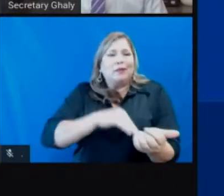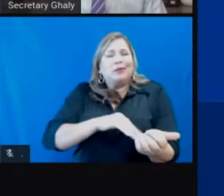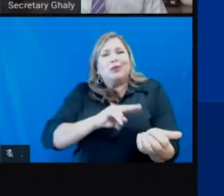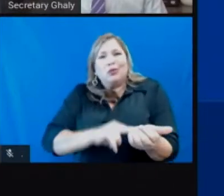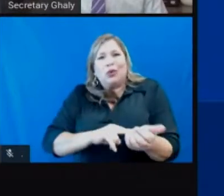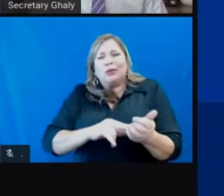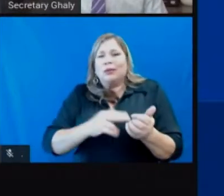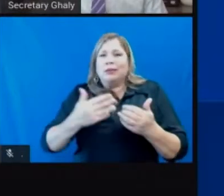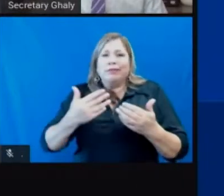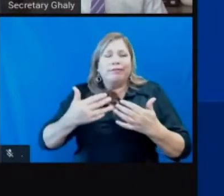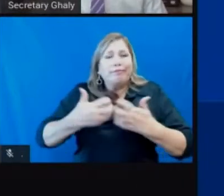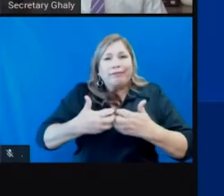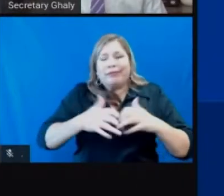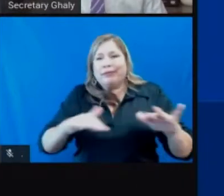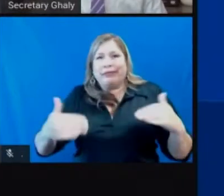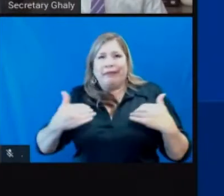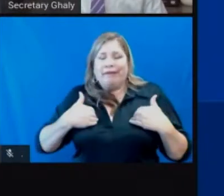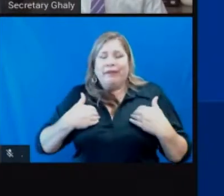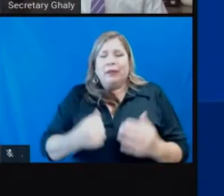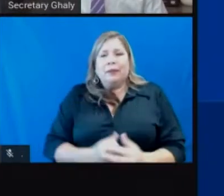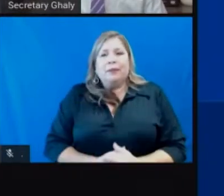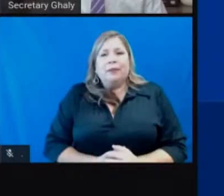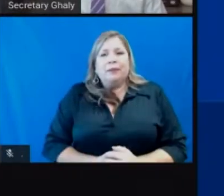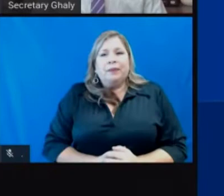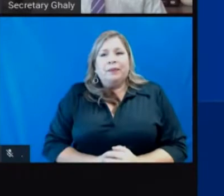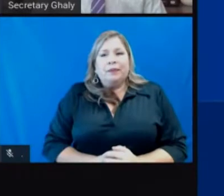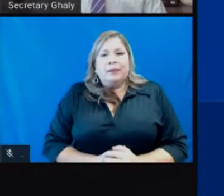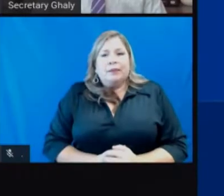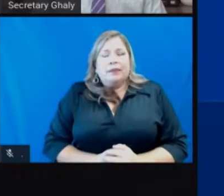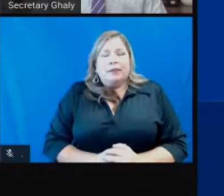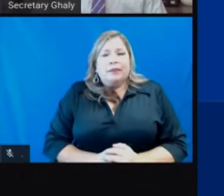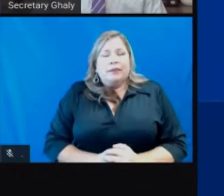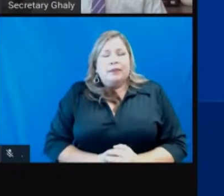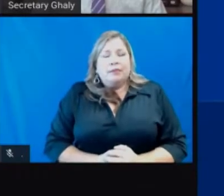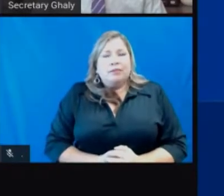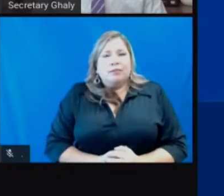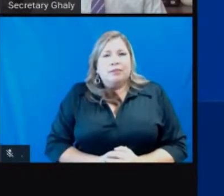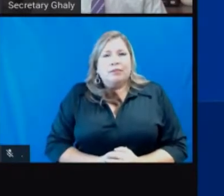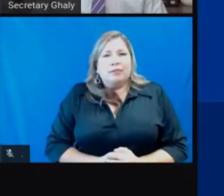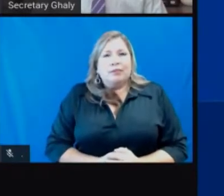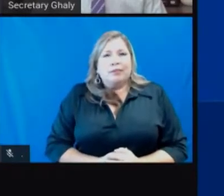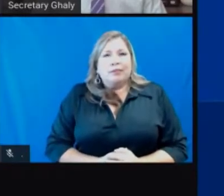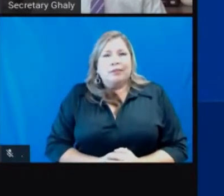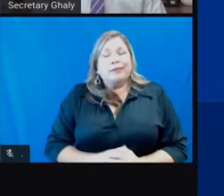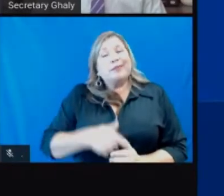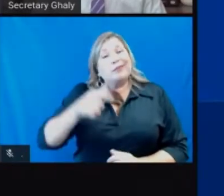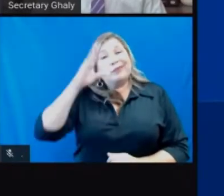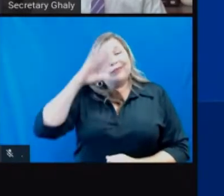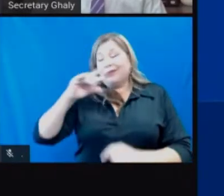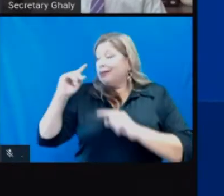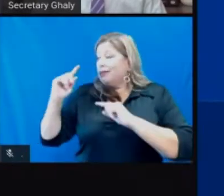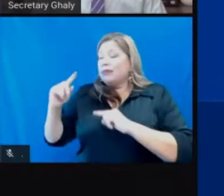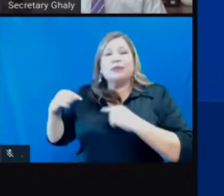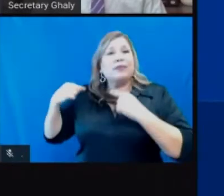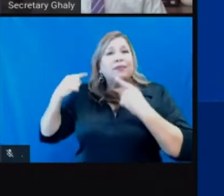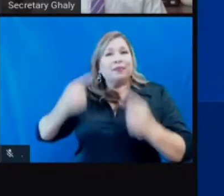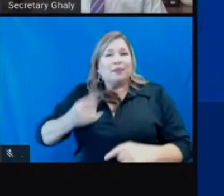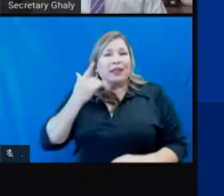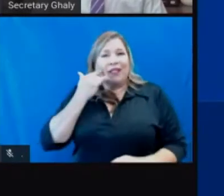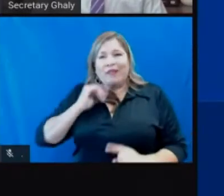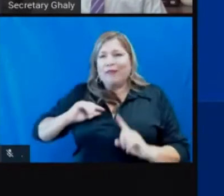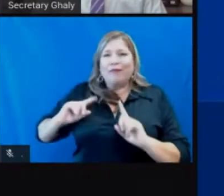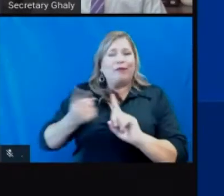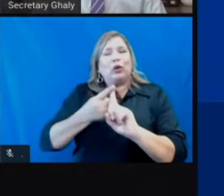So California, as we've reminded before, we were the first state to do a stay-at-home order. We saw its impact back in